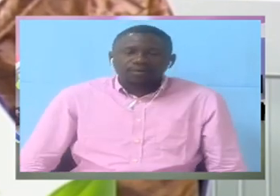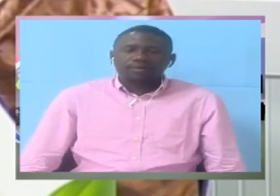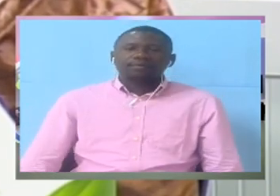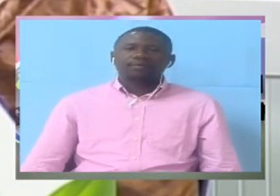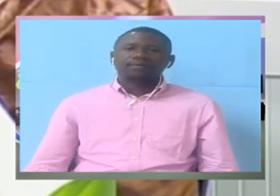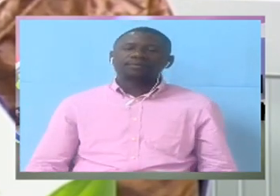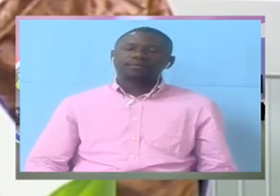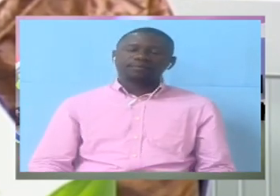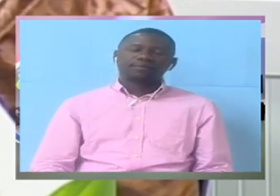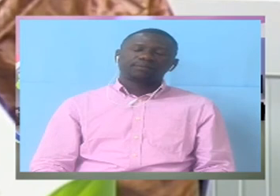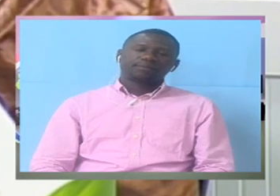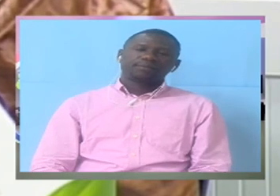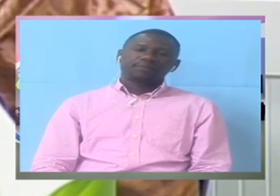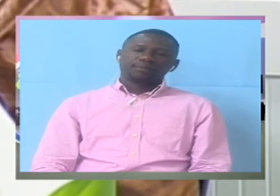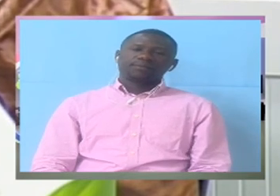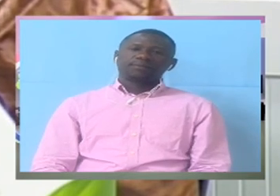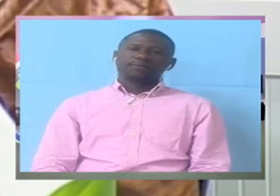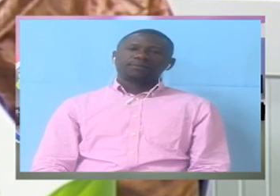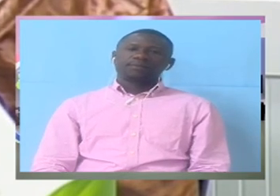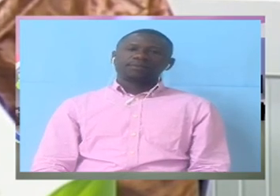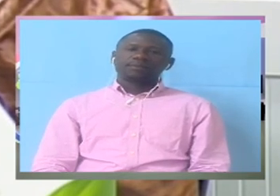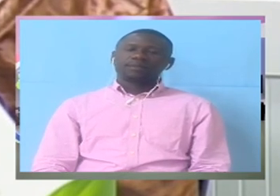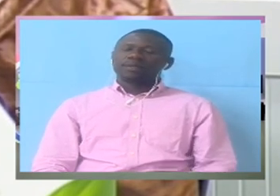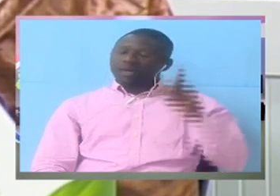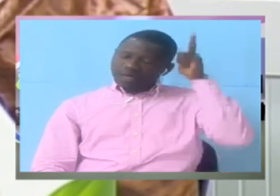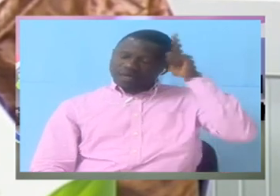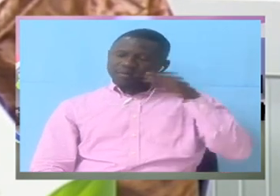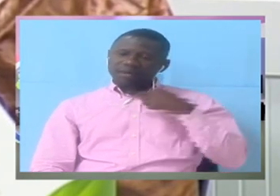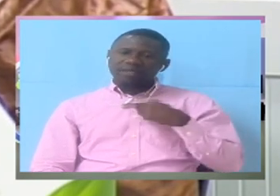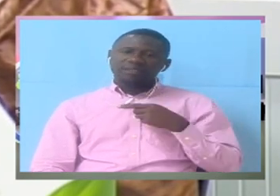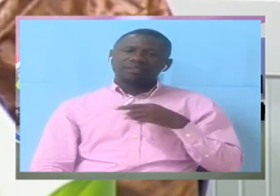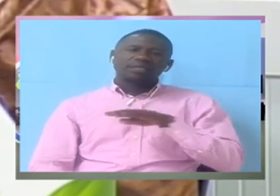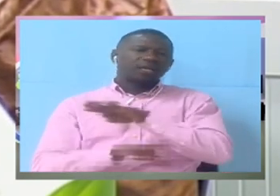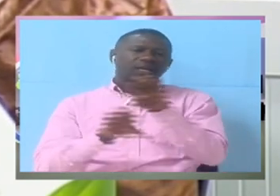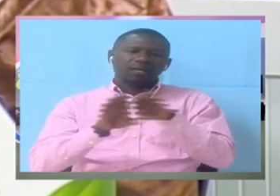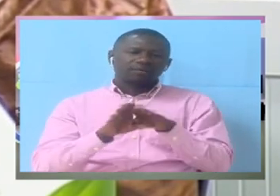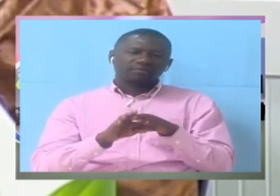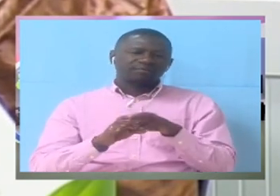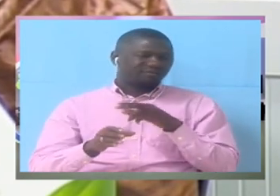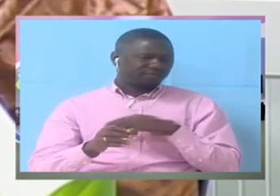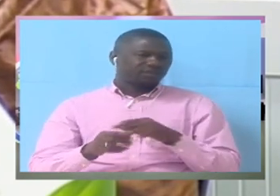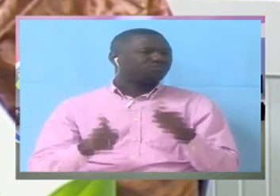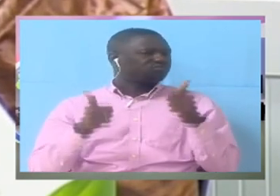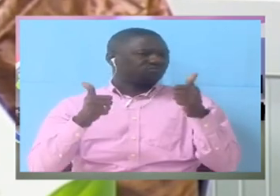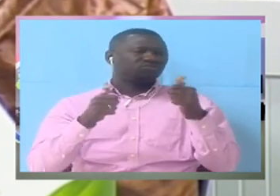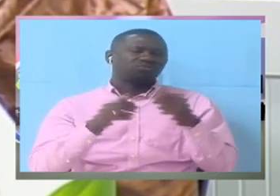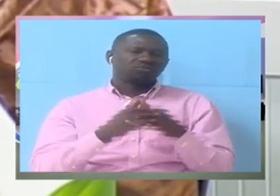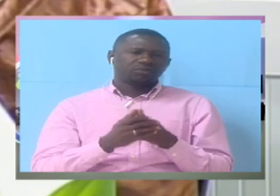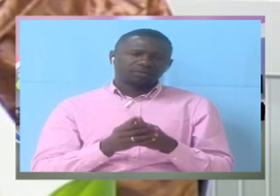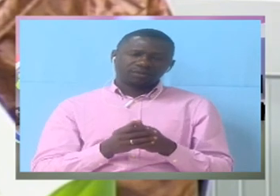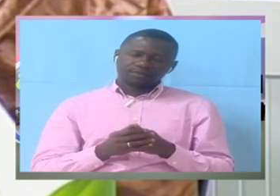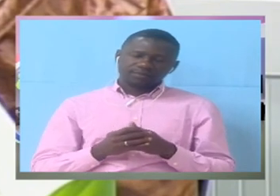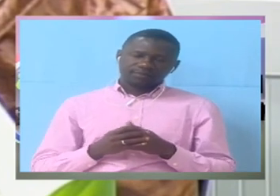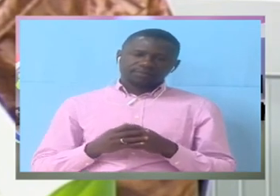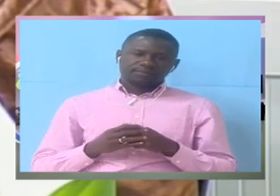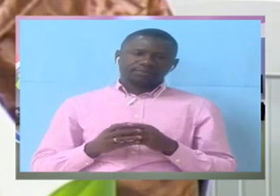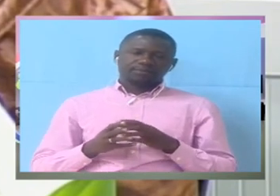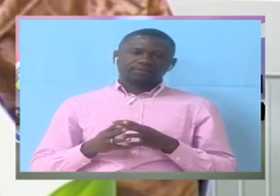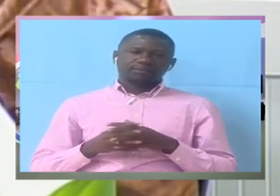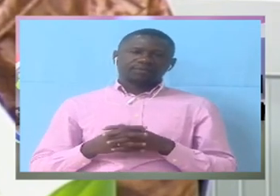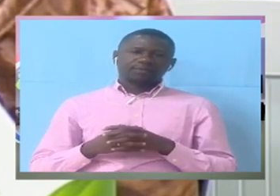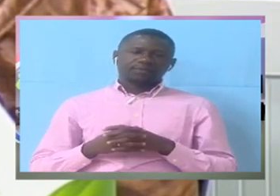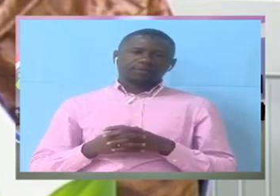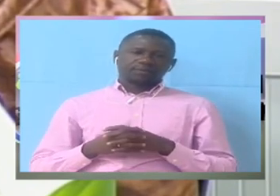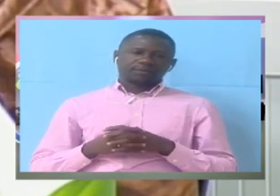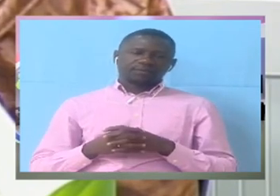Yaman. Yaman. Liberia mo bankulati melan ko ayir wata de. Liberia is a very